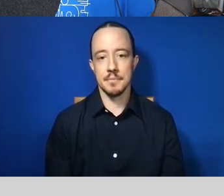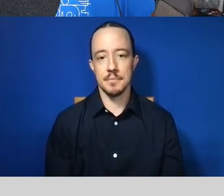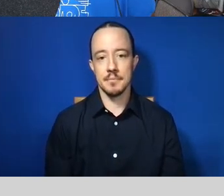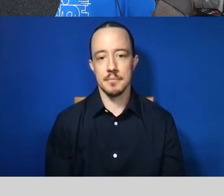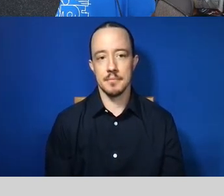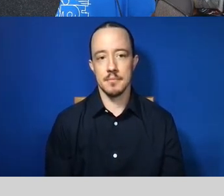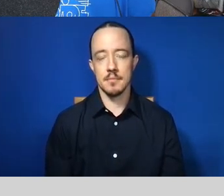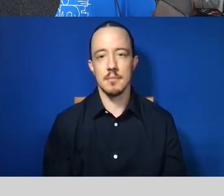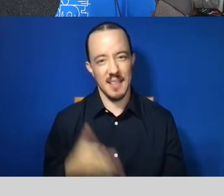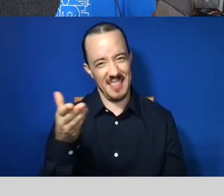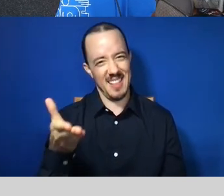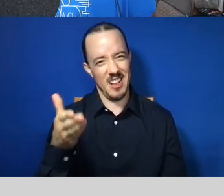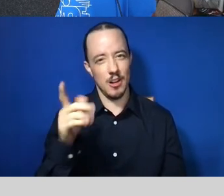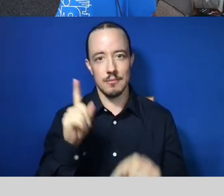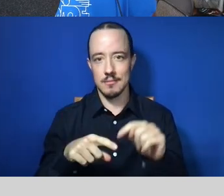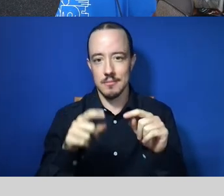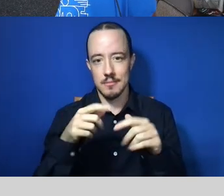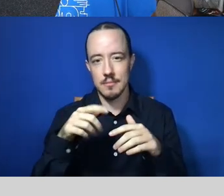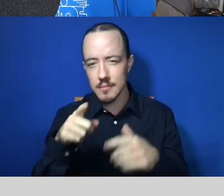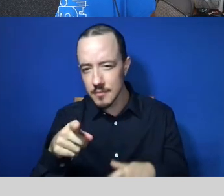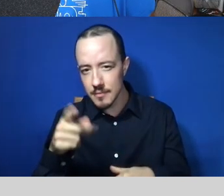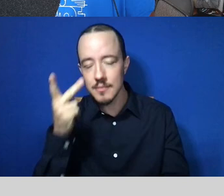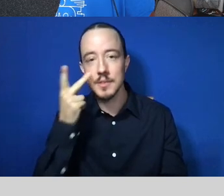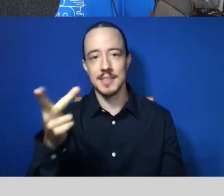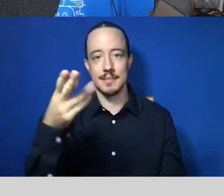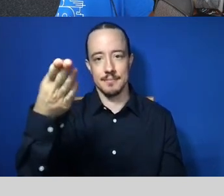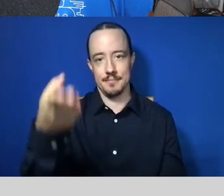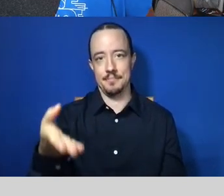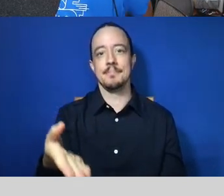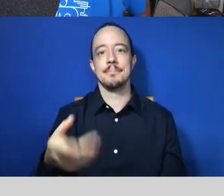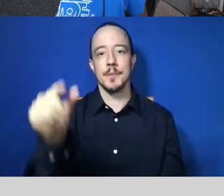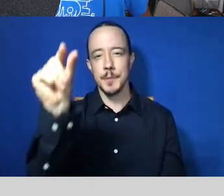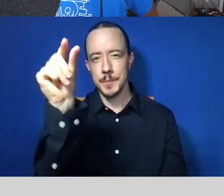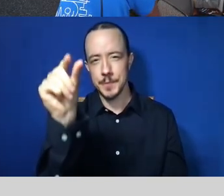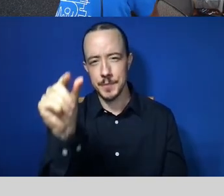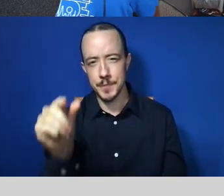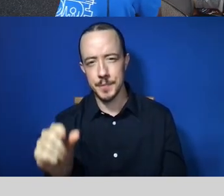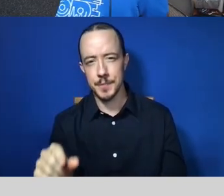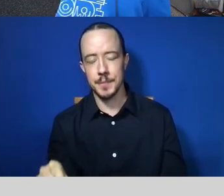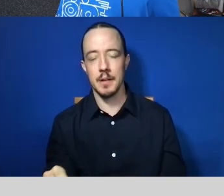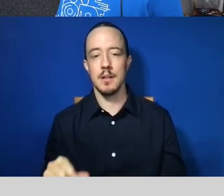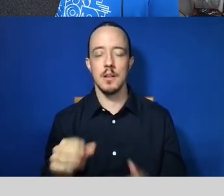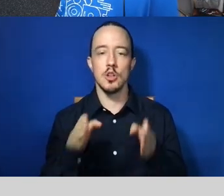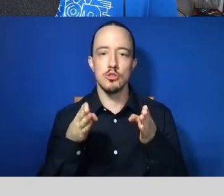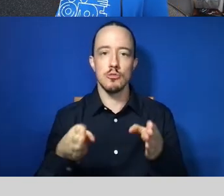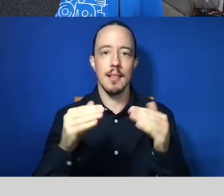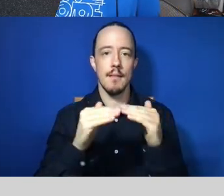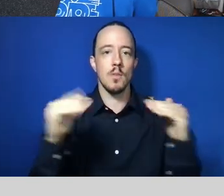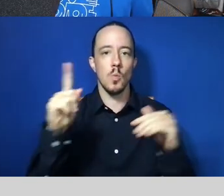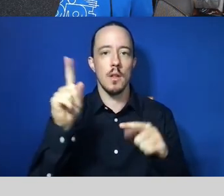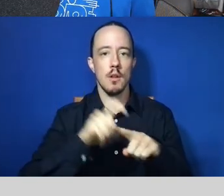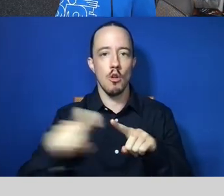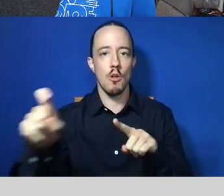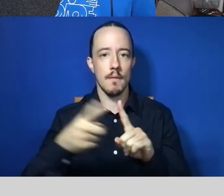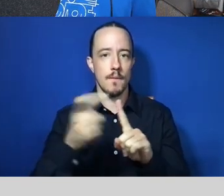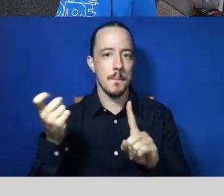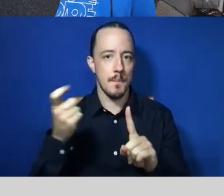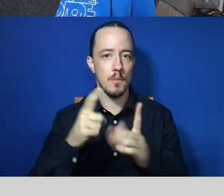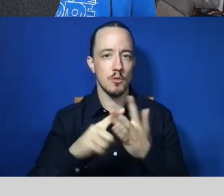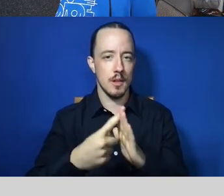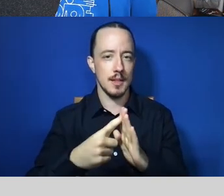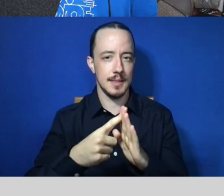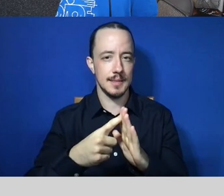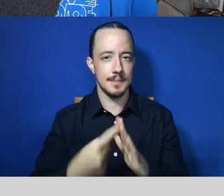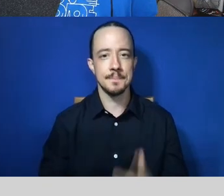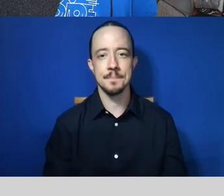523. Let's zoom in. It's there, it's a little hard to see, but we can zoom in. And we're down to the street level of where these